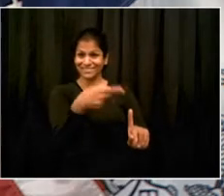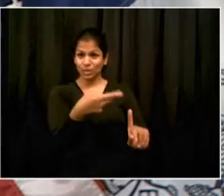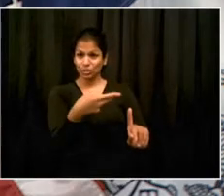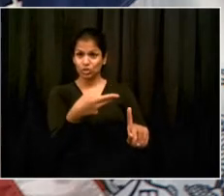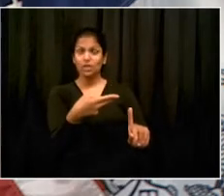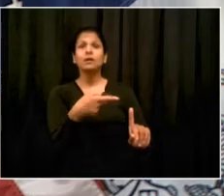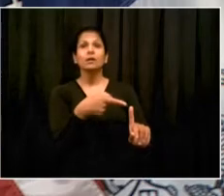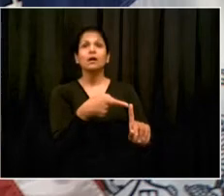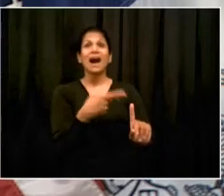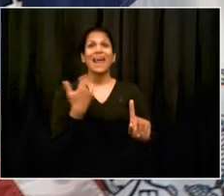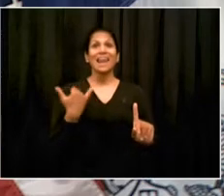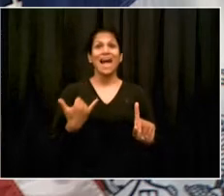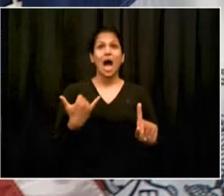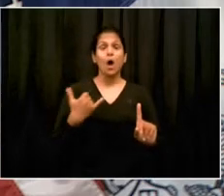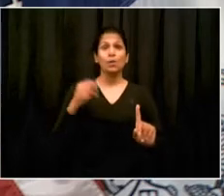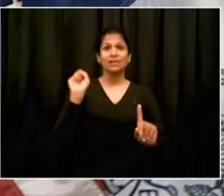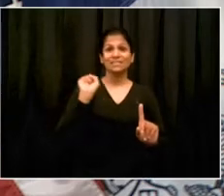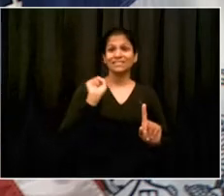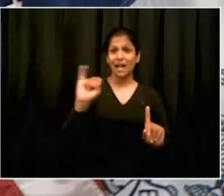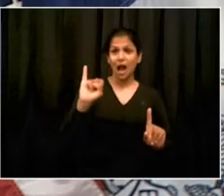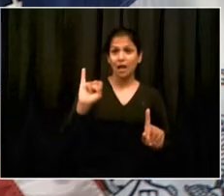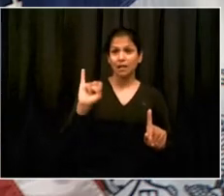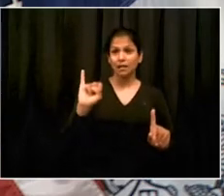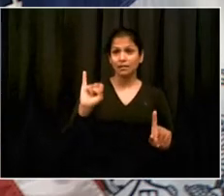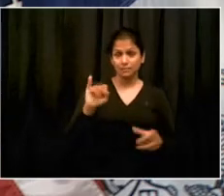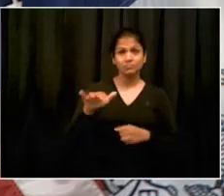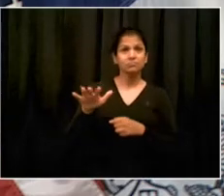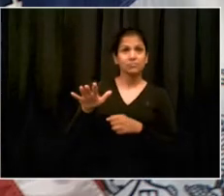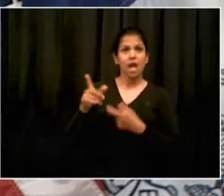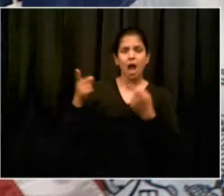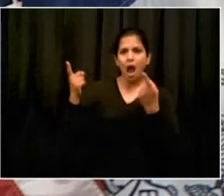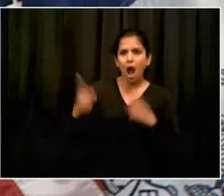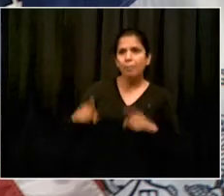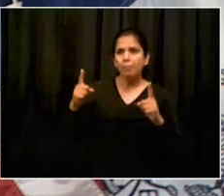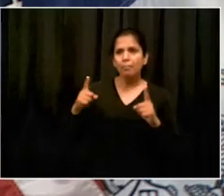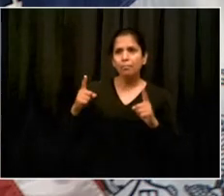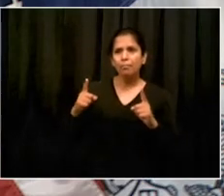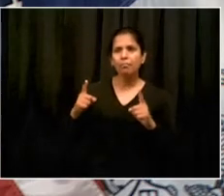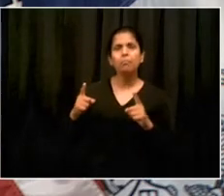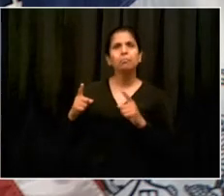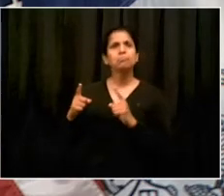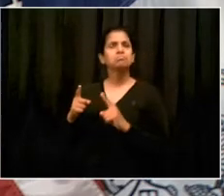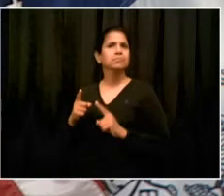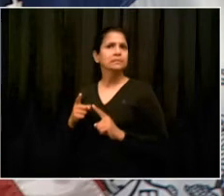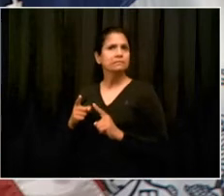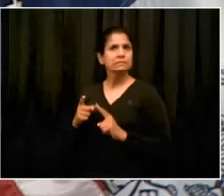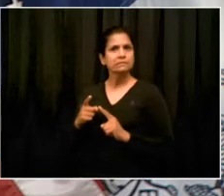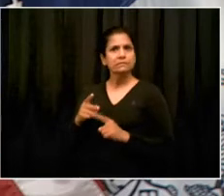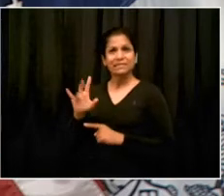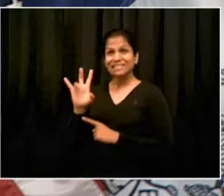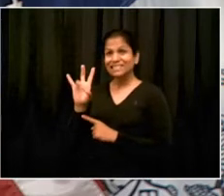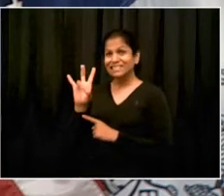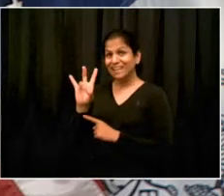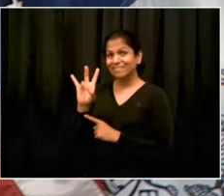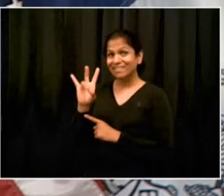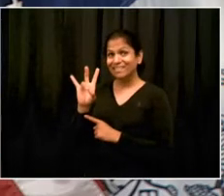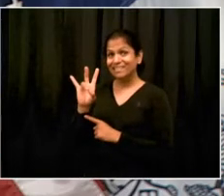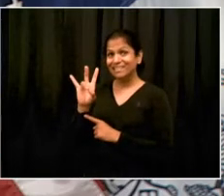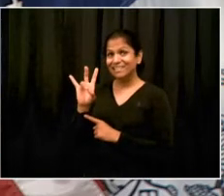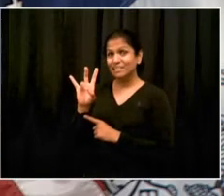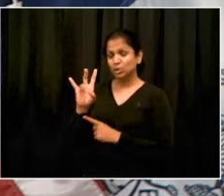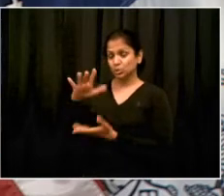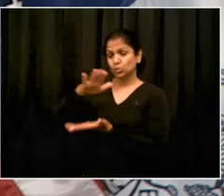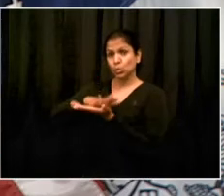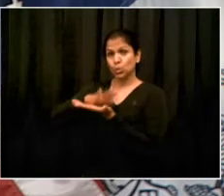School in Staten Island, and 5 others who have suddenly had to move to remote learning because they didn't have enough